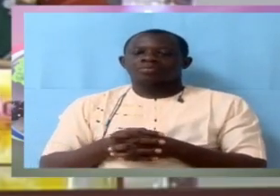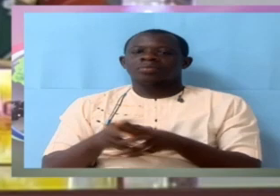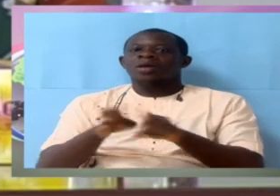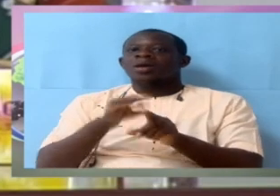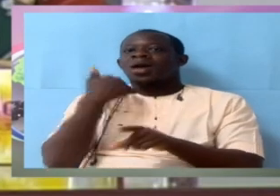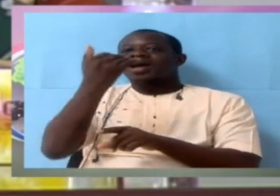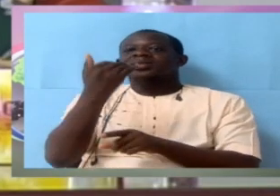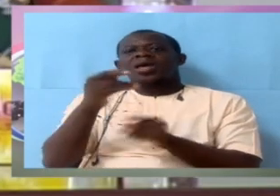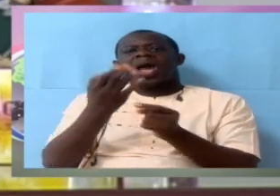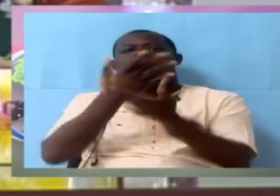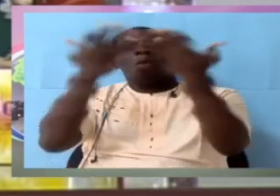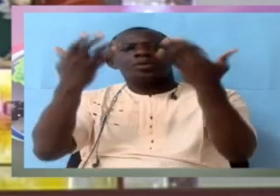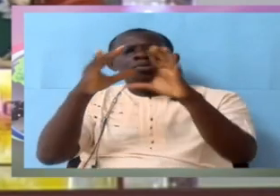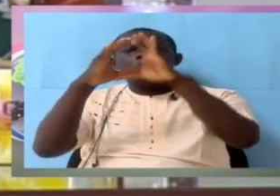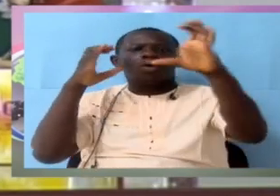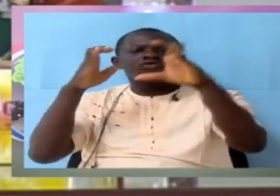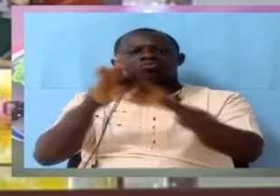transport the patients?